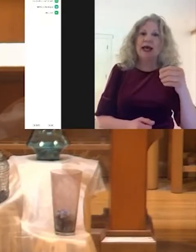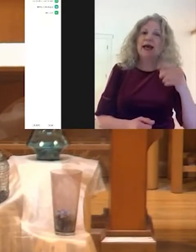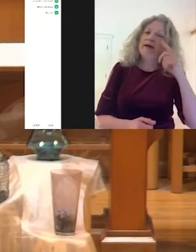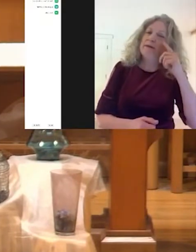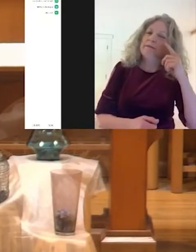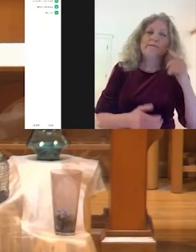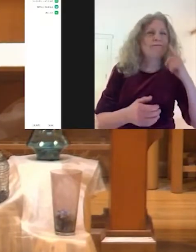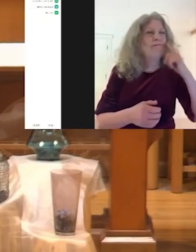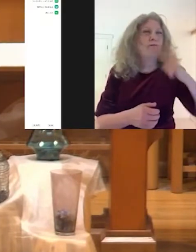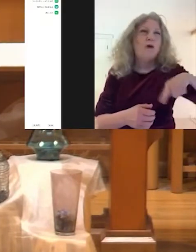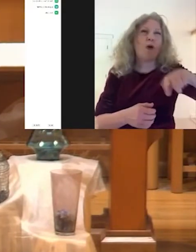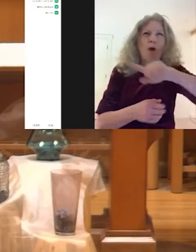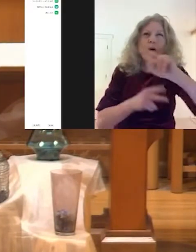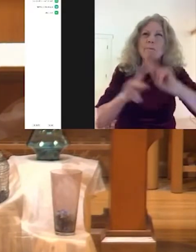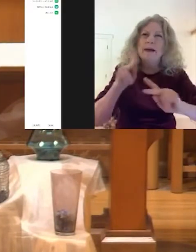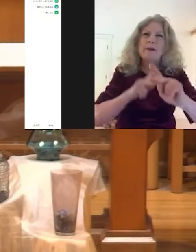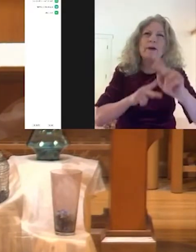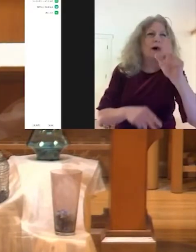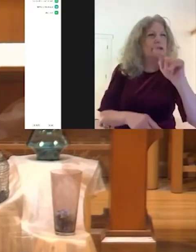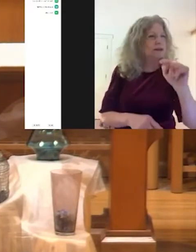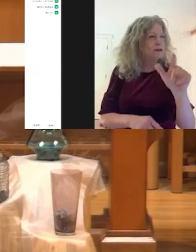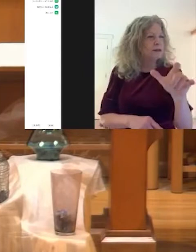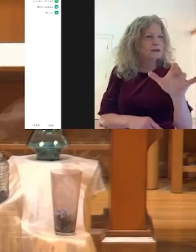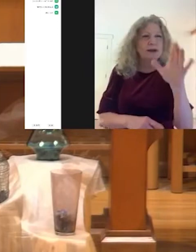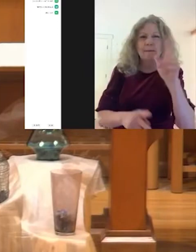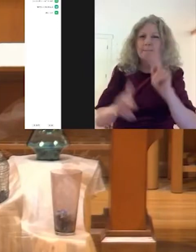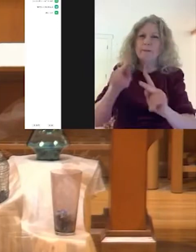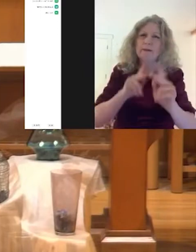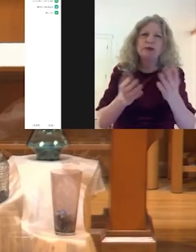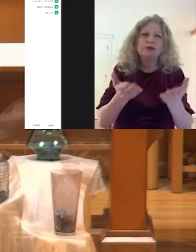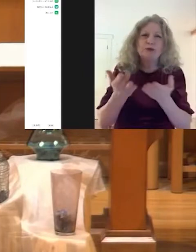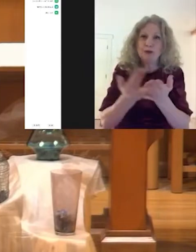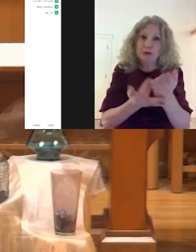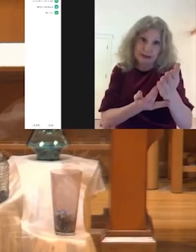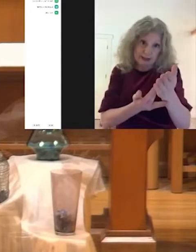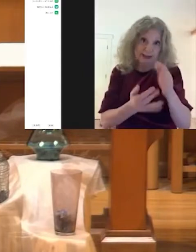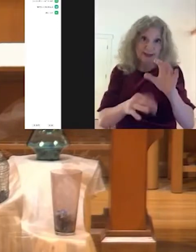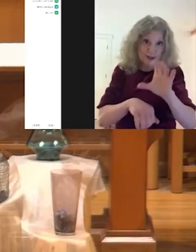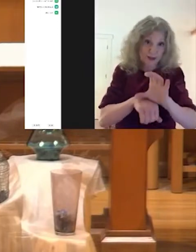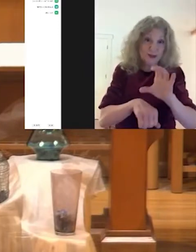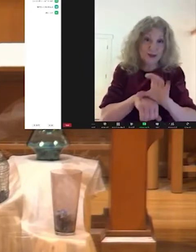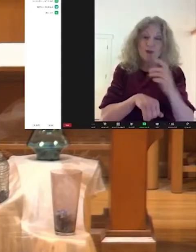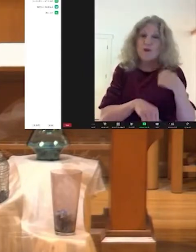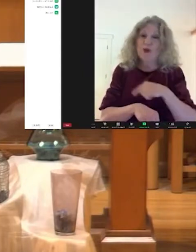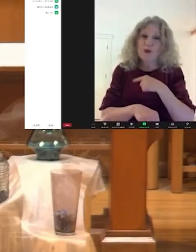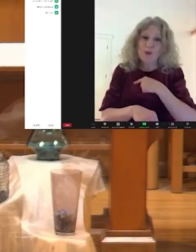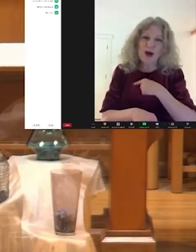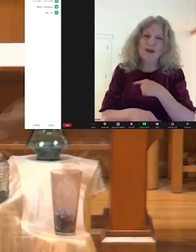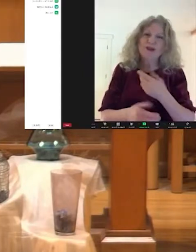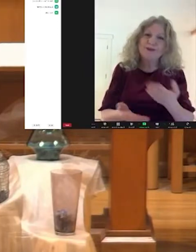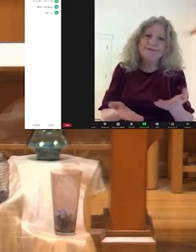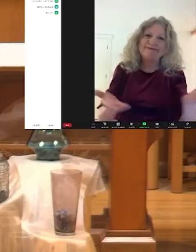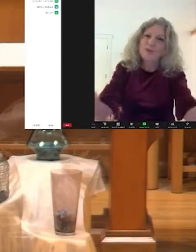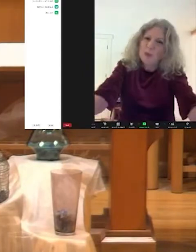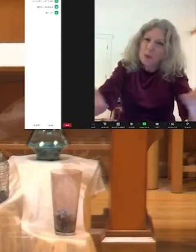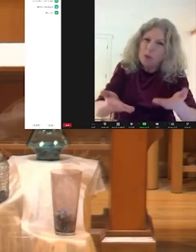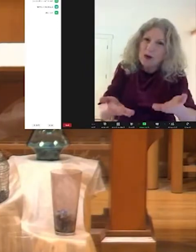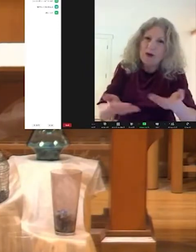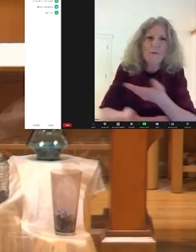Lutheran Church, God's people serving through this congregation, we want to extend the Lord's welcome to all of